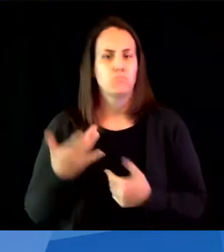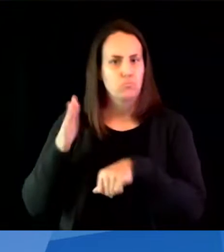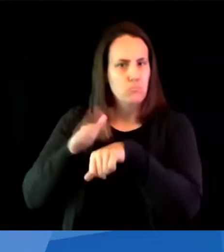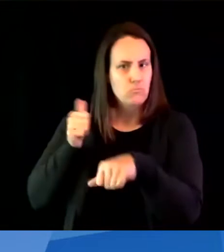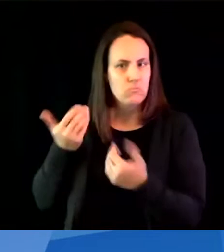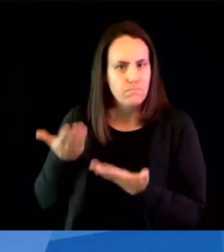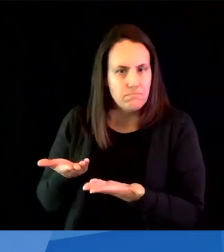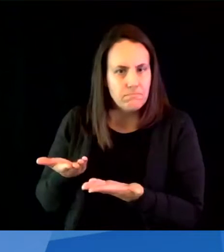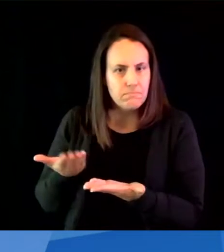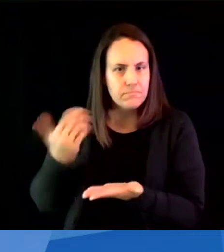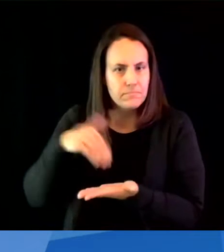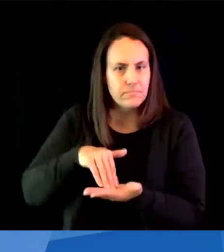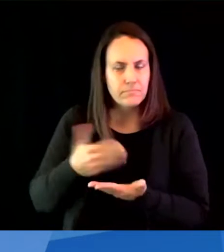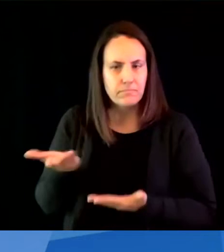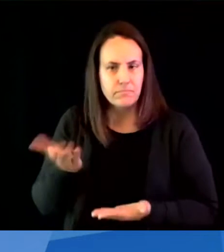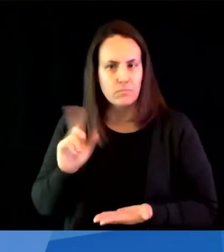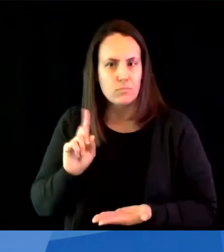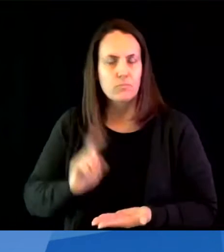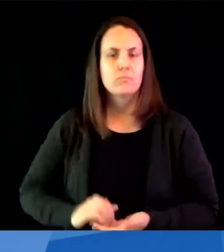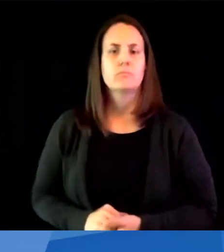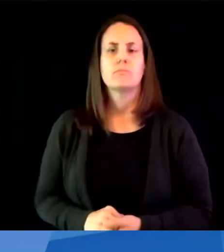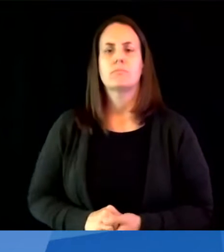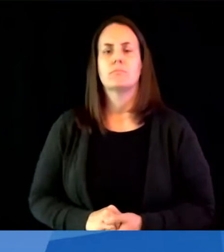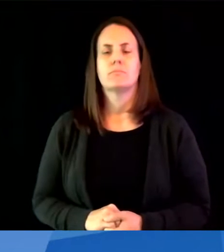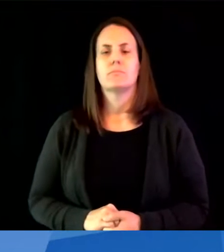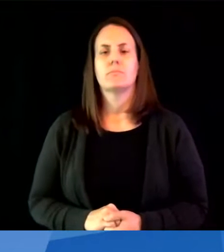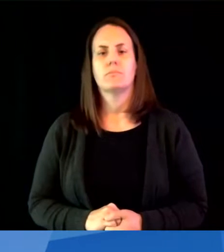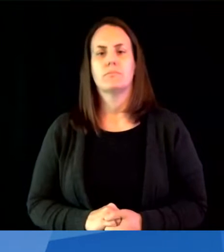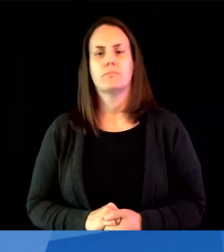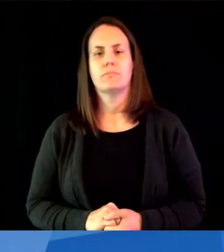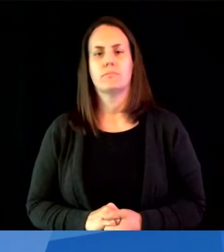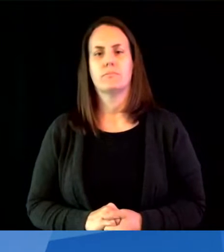Asal from Spectrum News, Wisconsin.